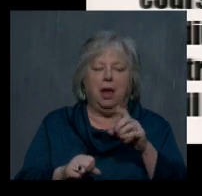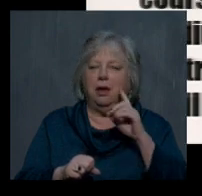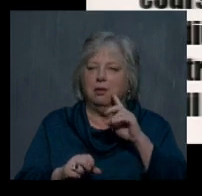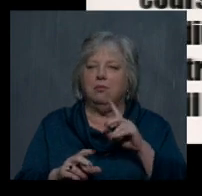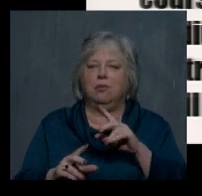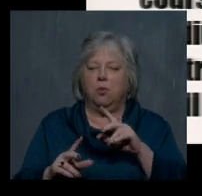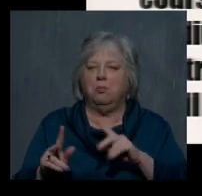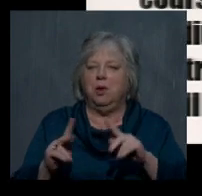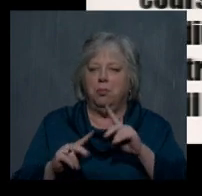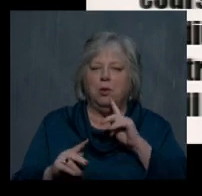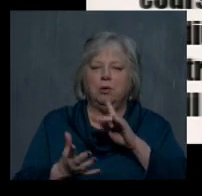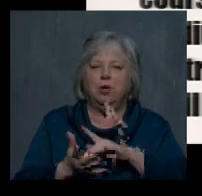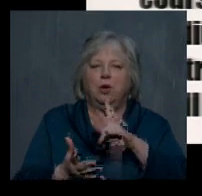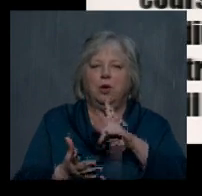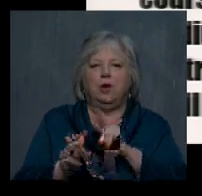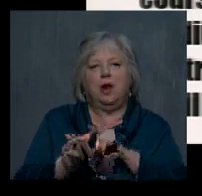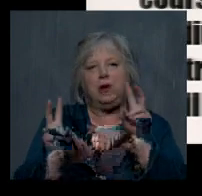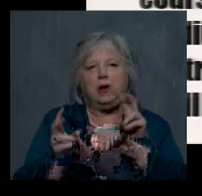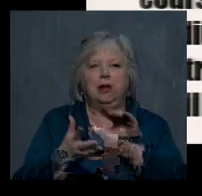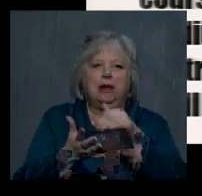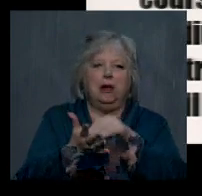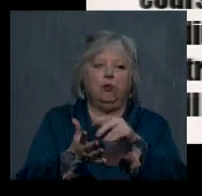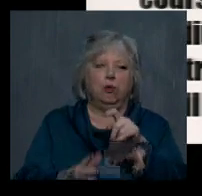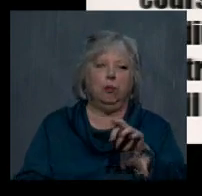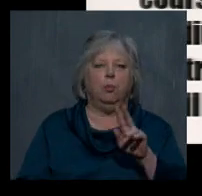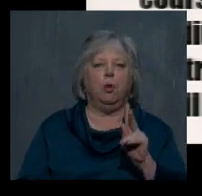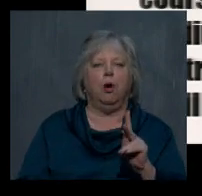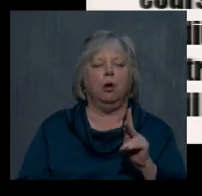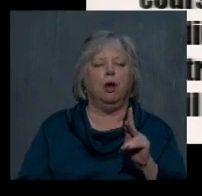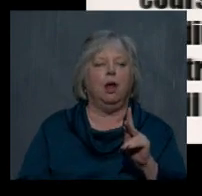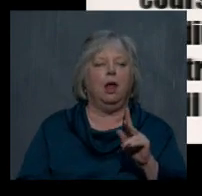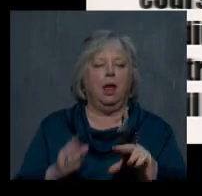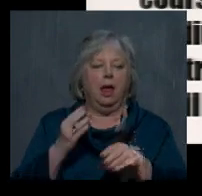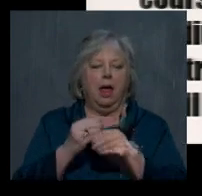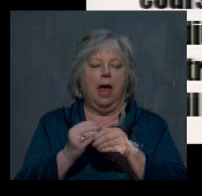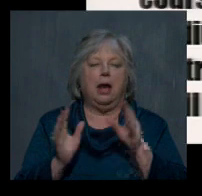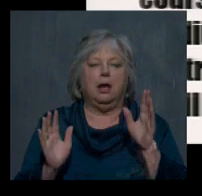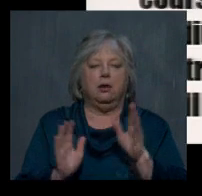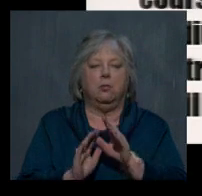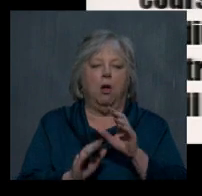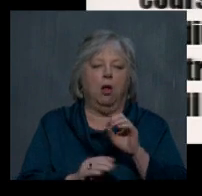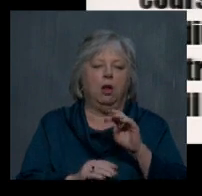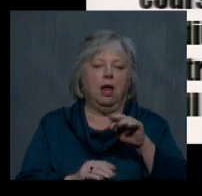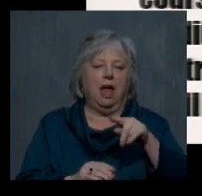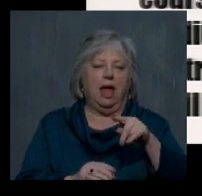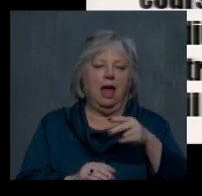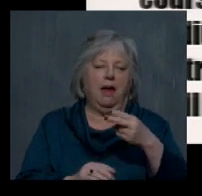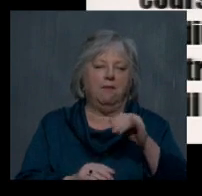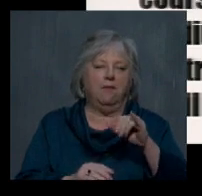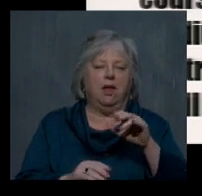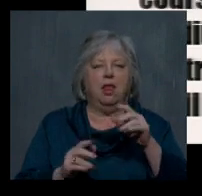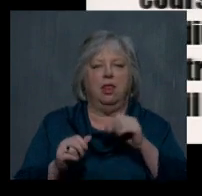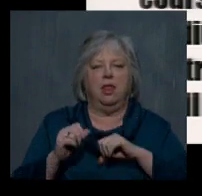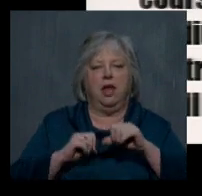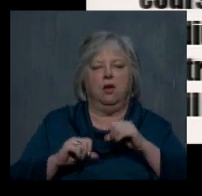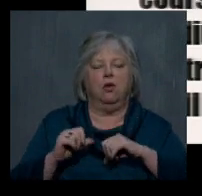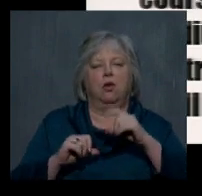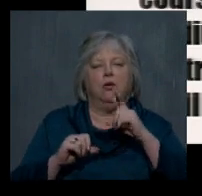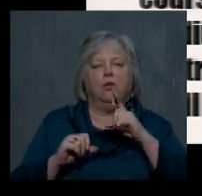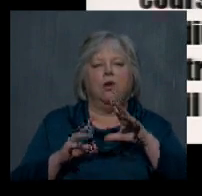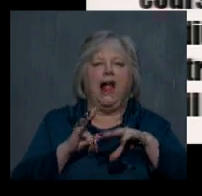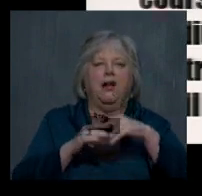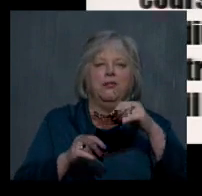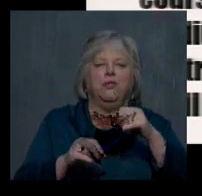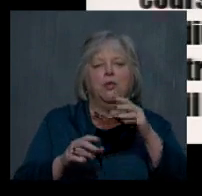use the Central Park, a smaller amphitheater to have outdoor and shows and concerts